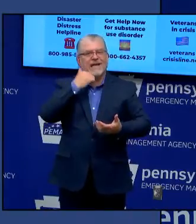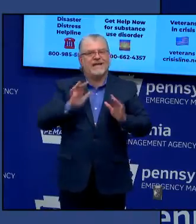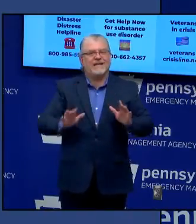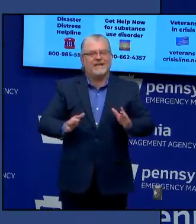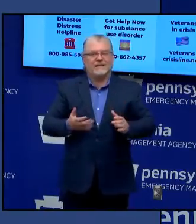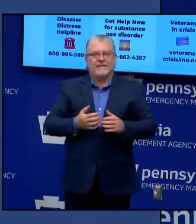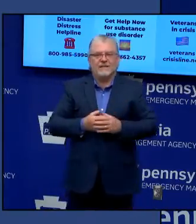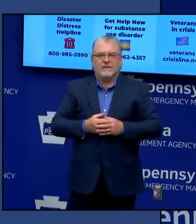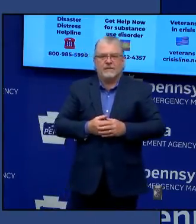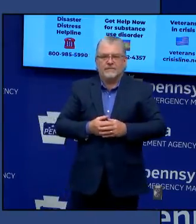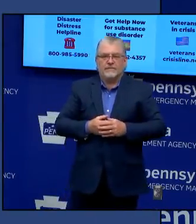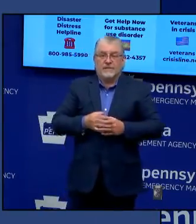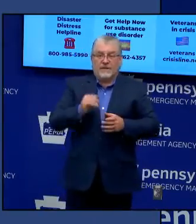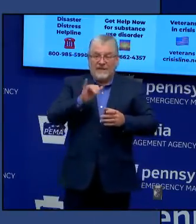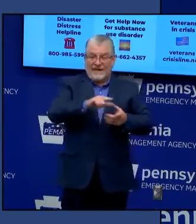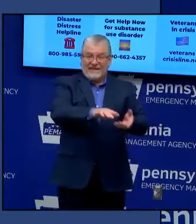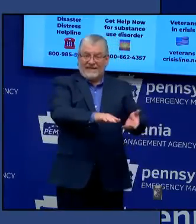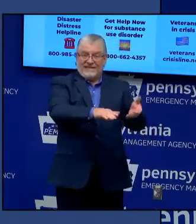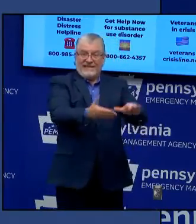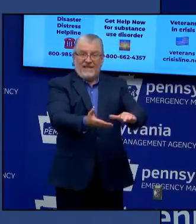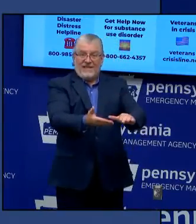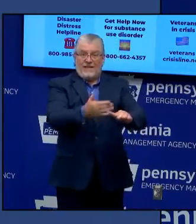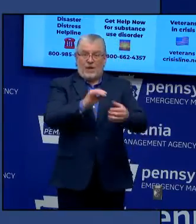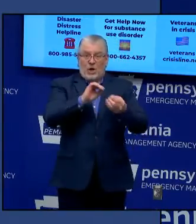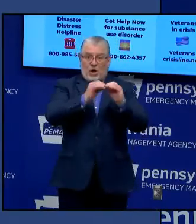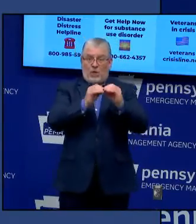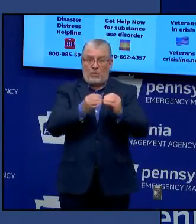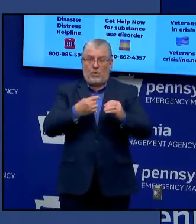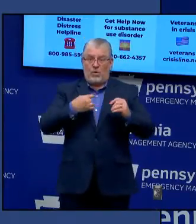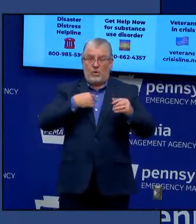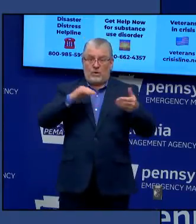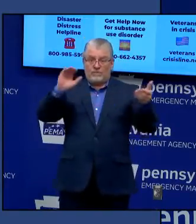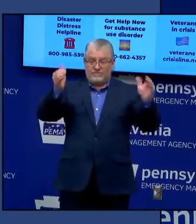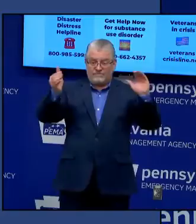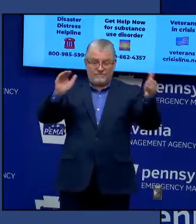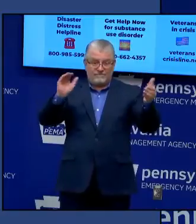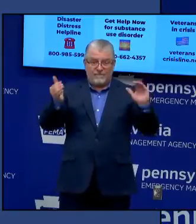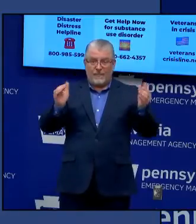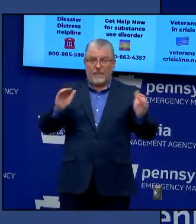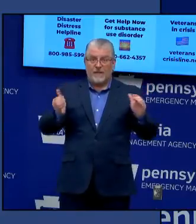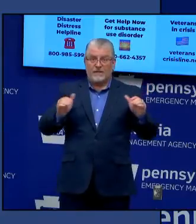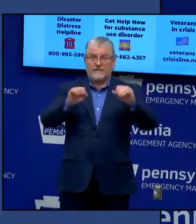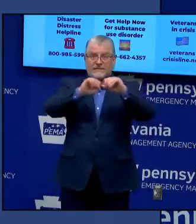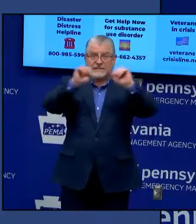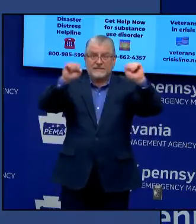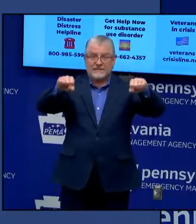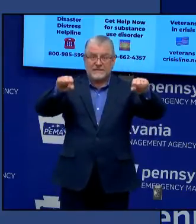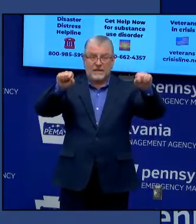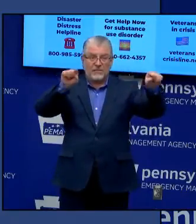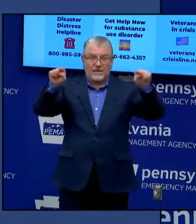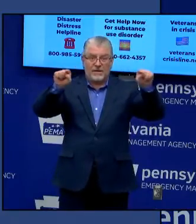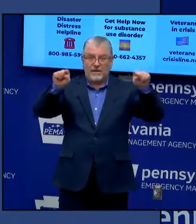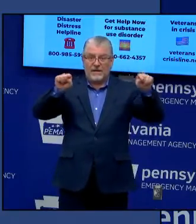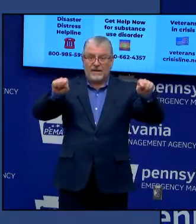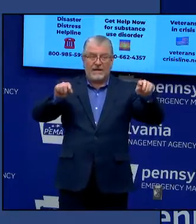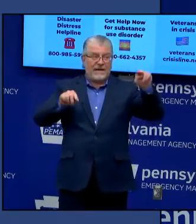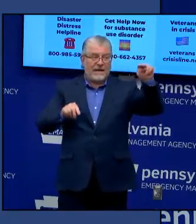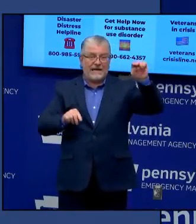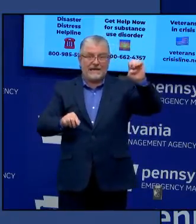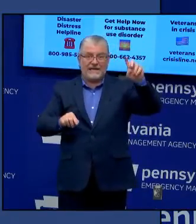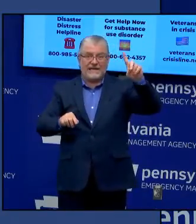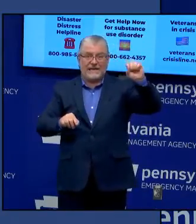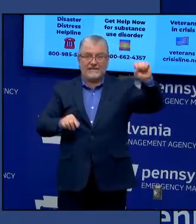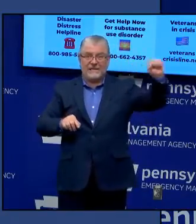a reconciliation of all of our data from our NED system, our regular data reporting system, but also